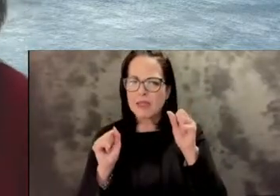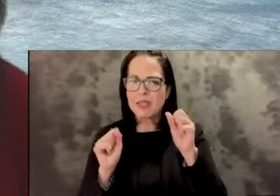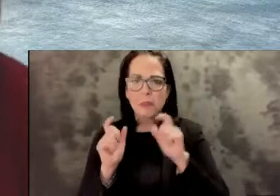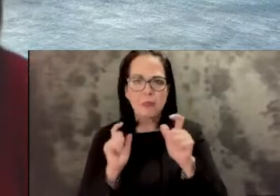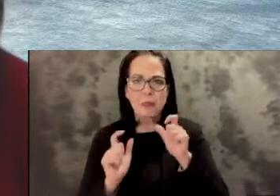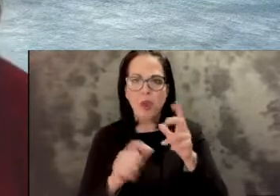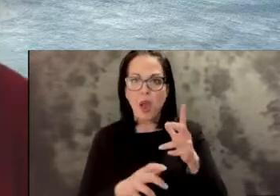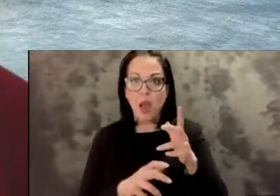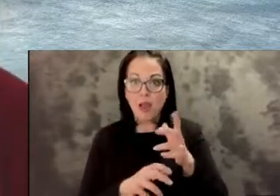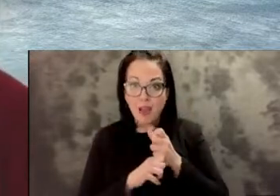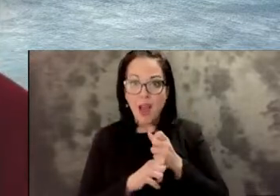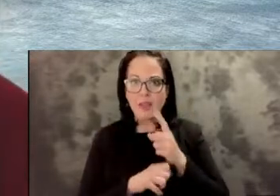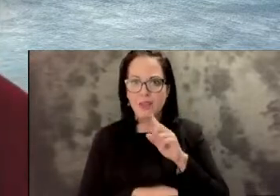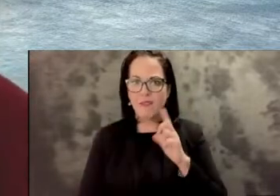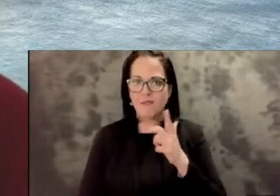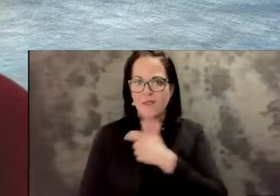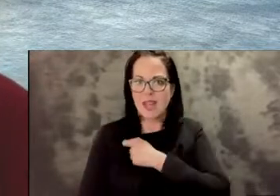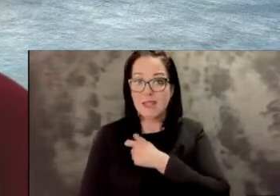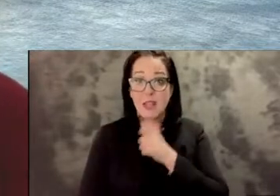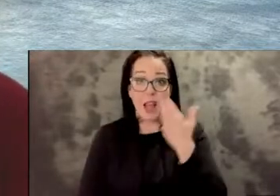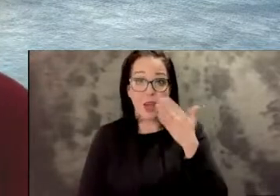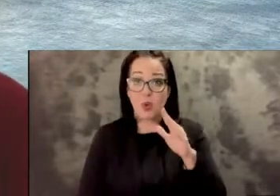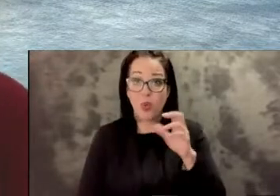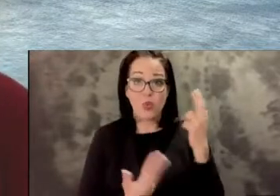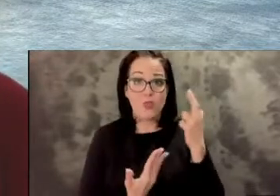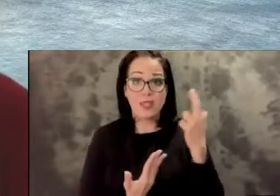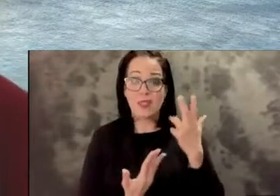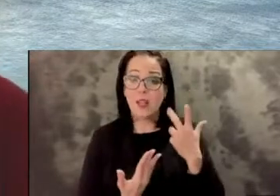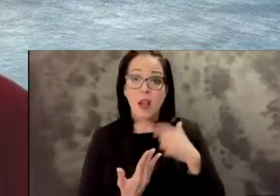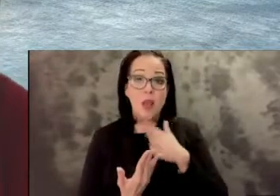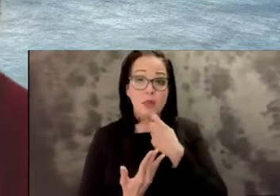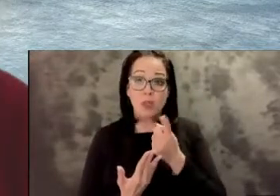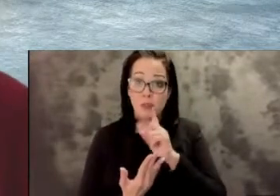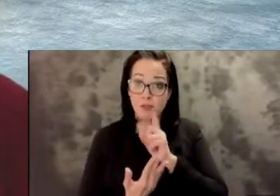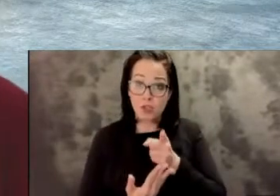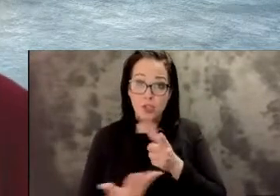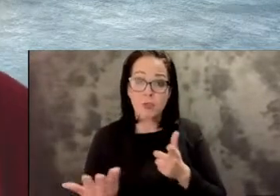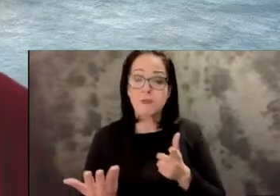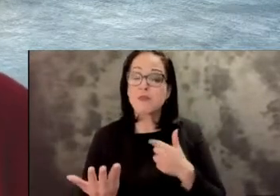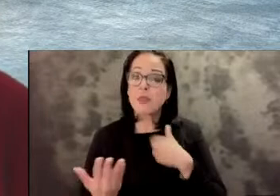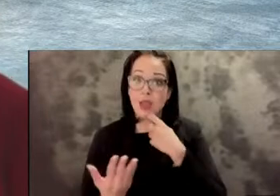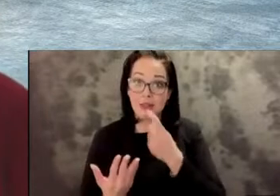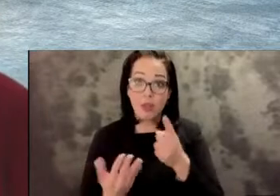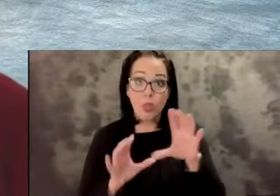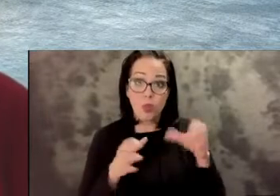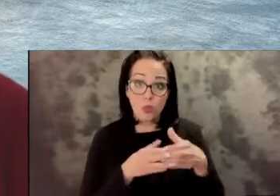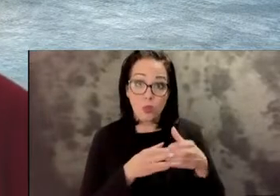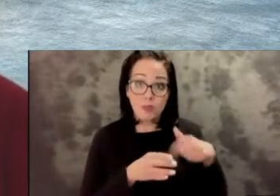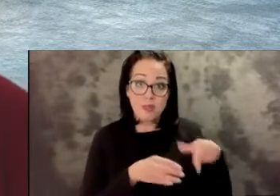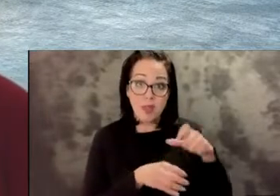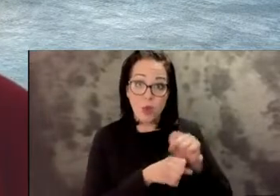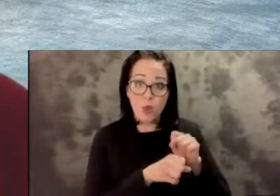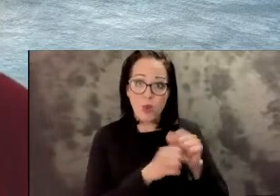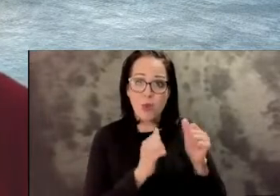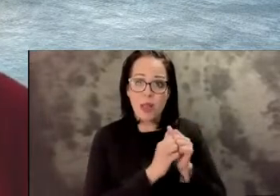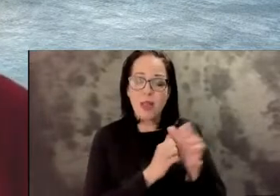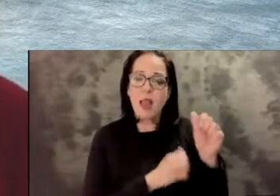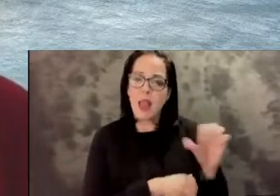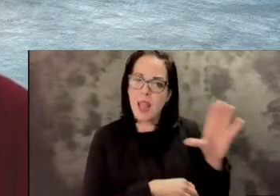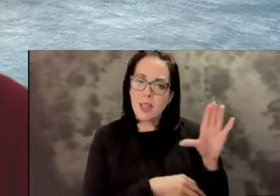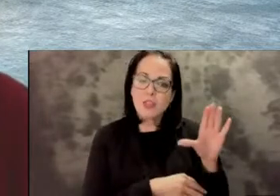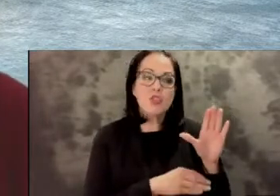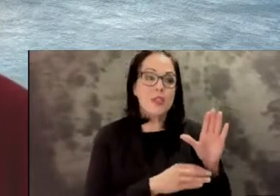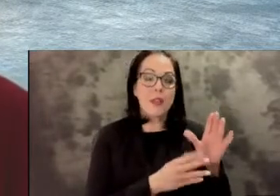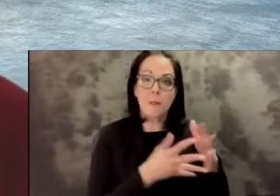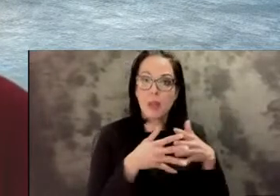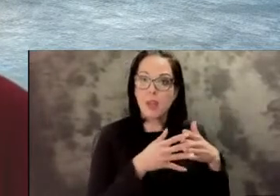vaccines. And I don't know the reason. I can't tell you for sure, but I can tell you that the groups that I work with, the Asian American researchers